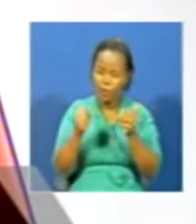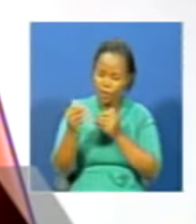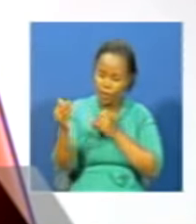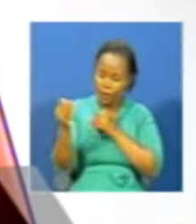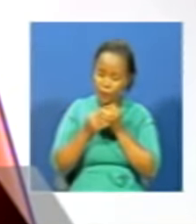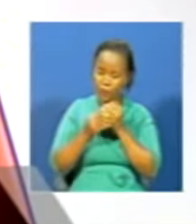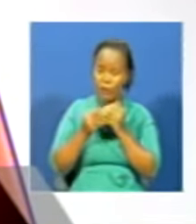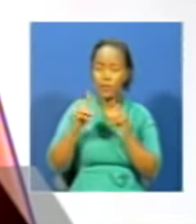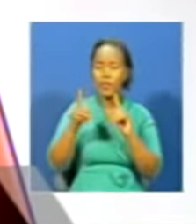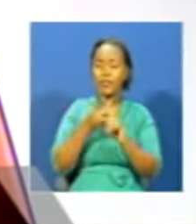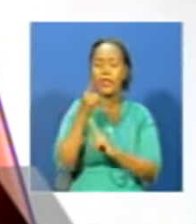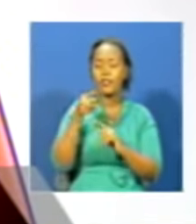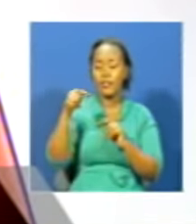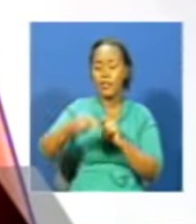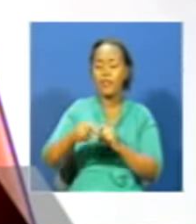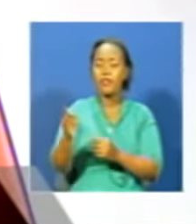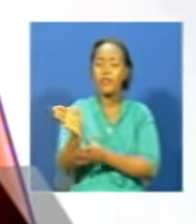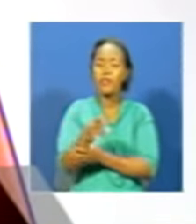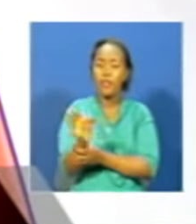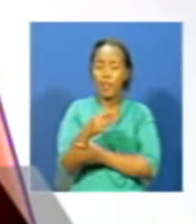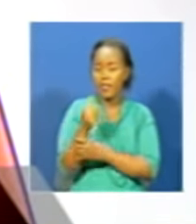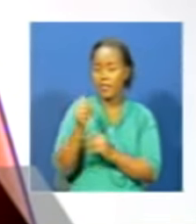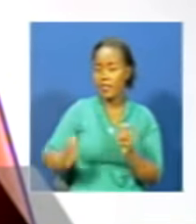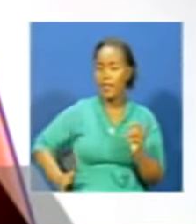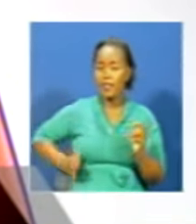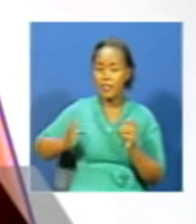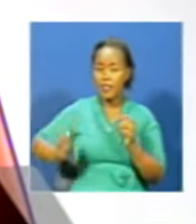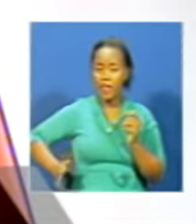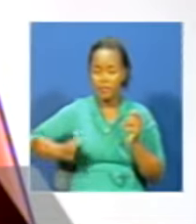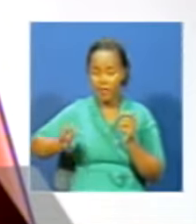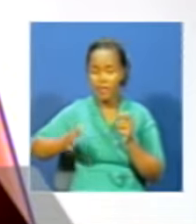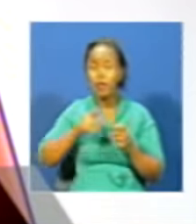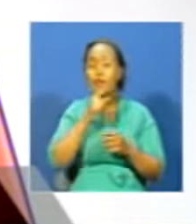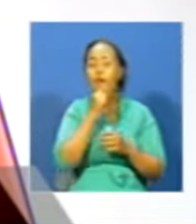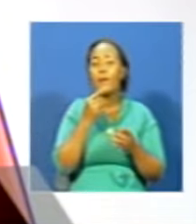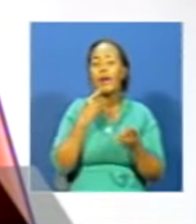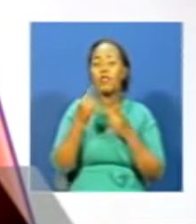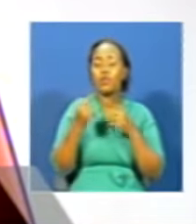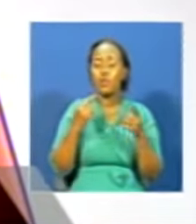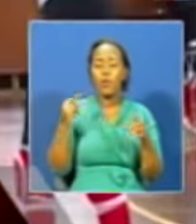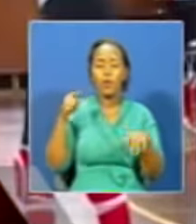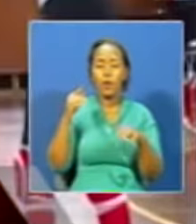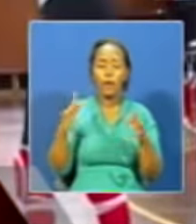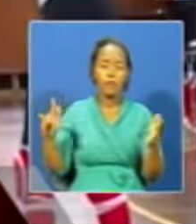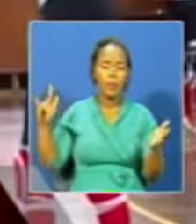in Naivasha. Ogier made the sentiments after arriving in the country last night.